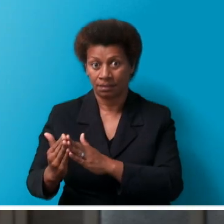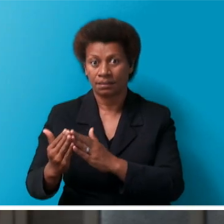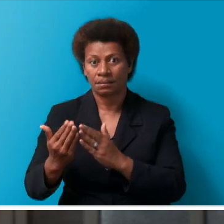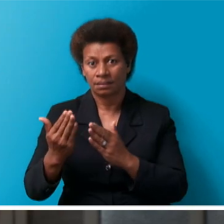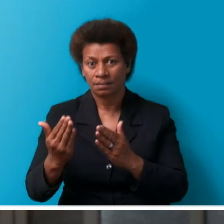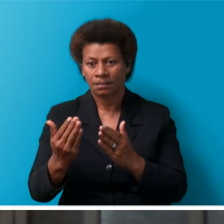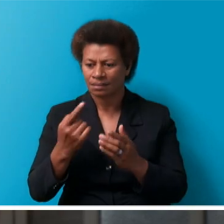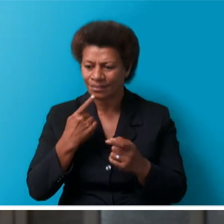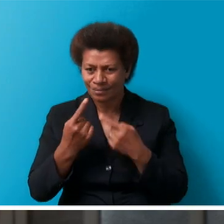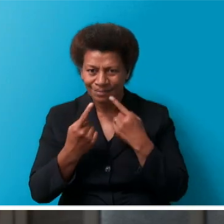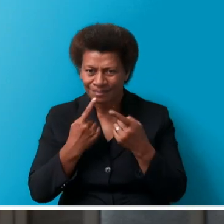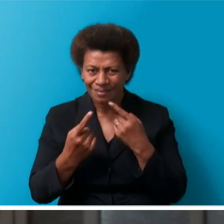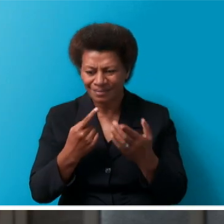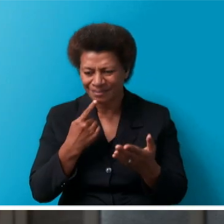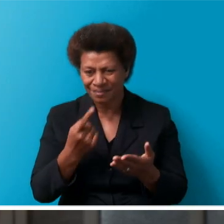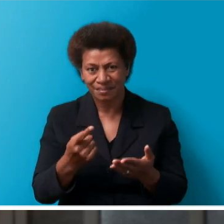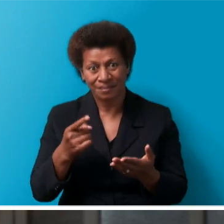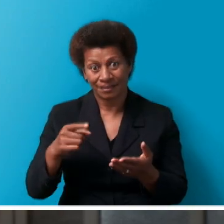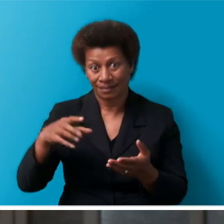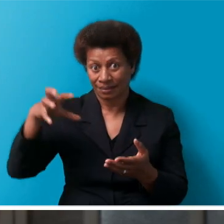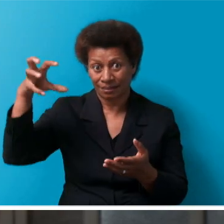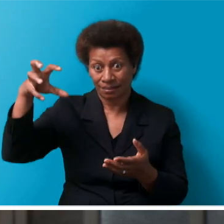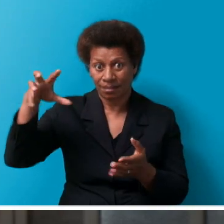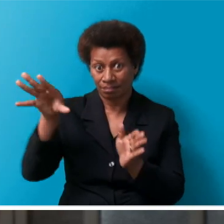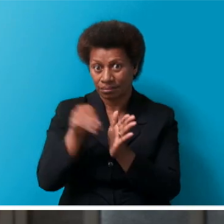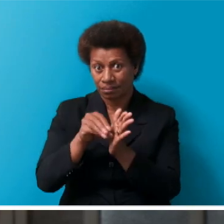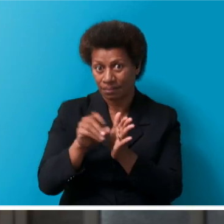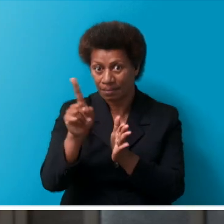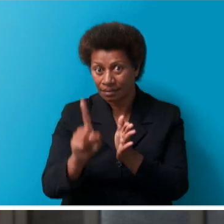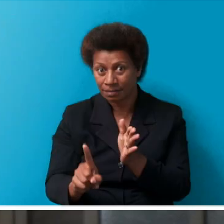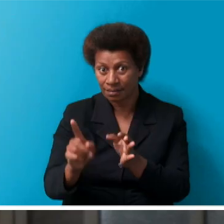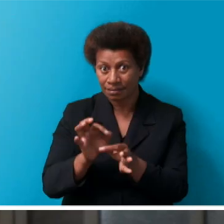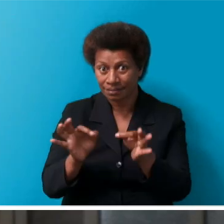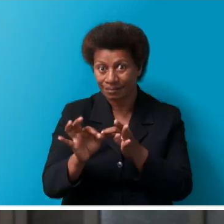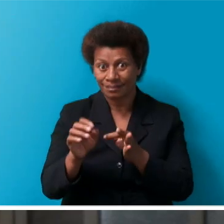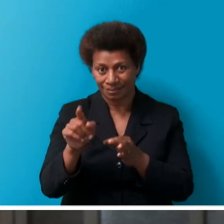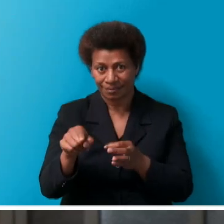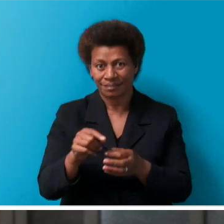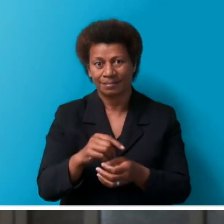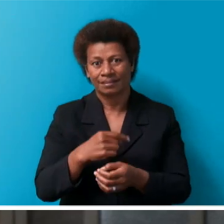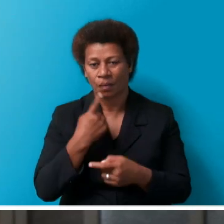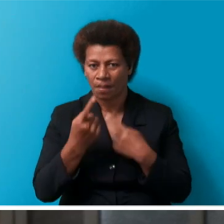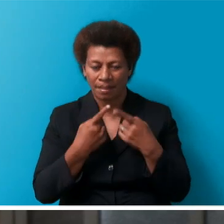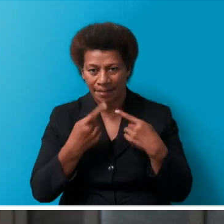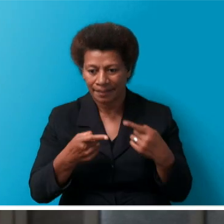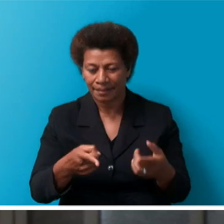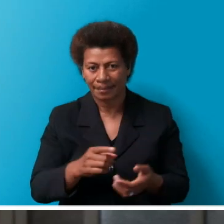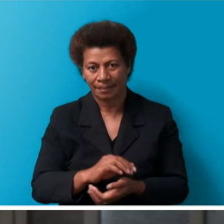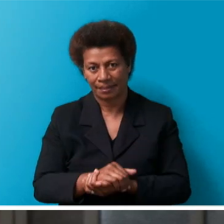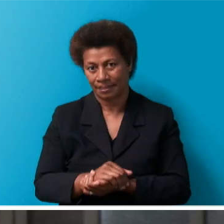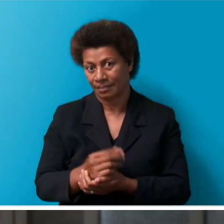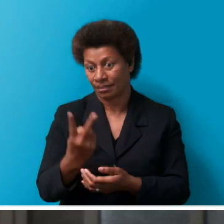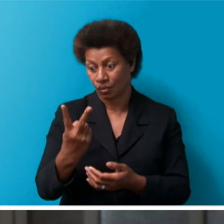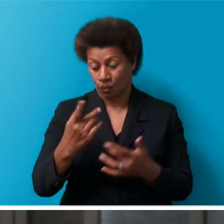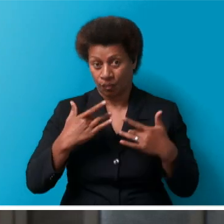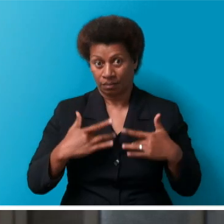the impact of solar home systems and the rural housing scheme. In this financial year, Ministry has completed 2 REACH